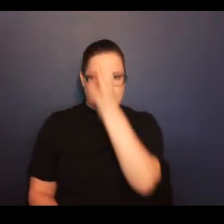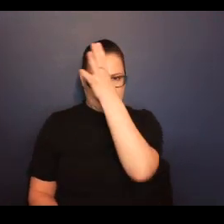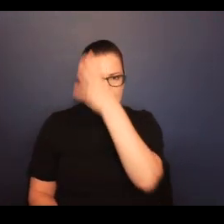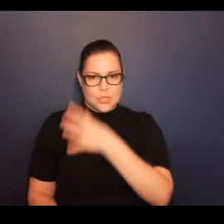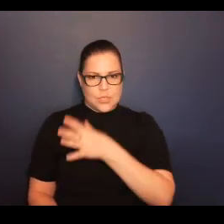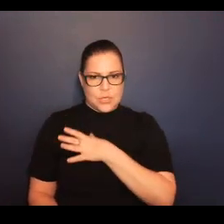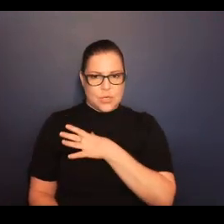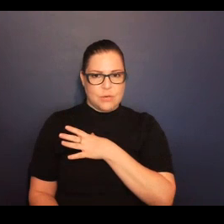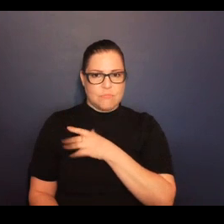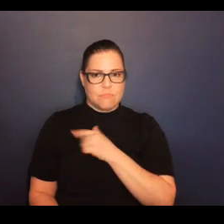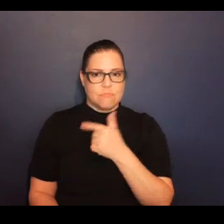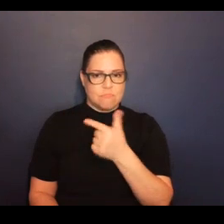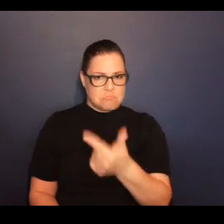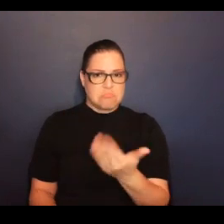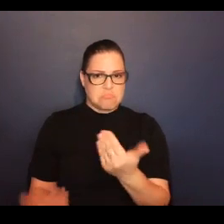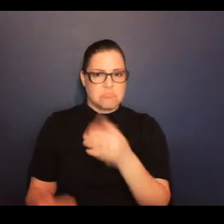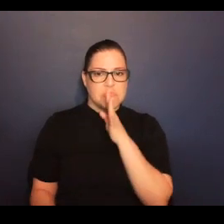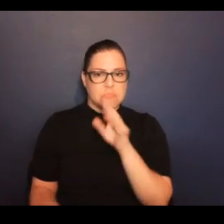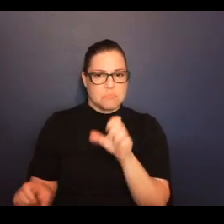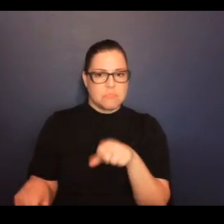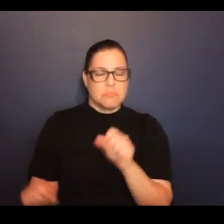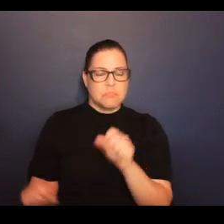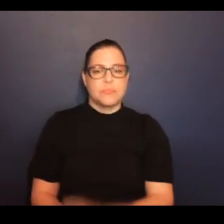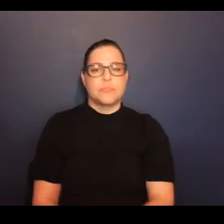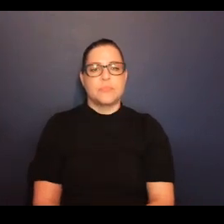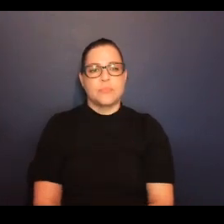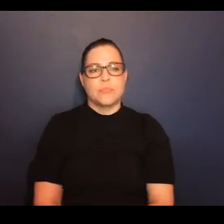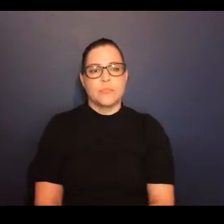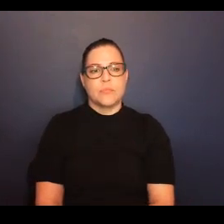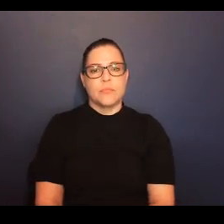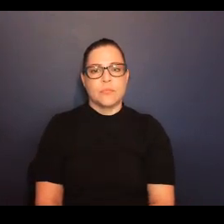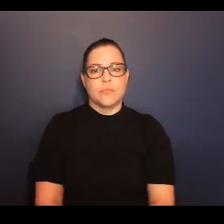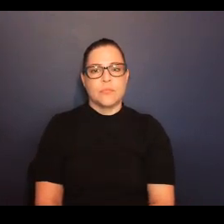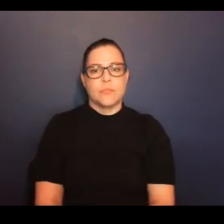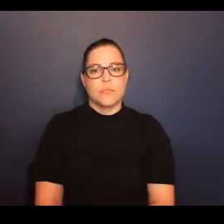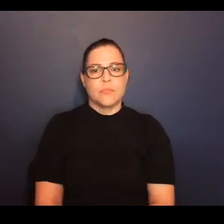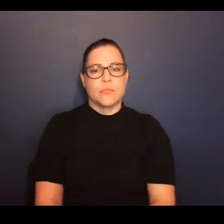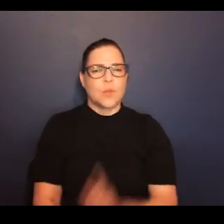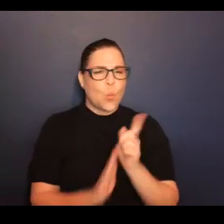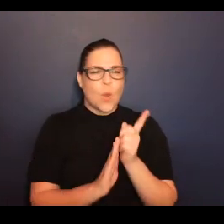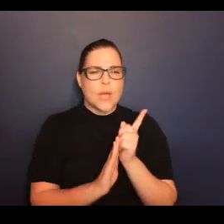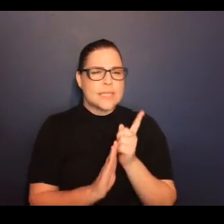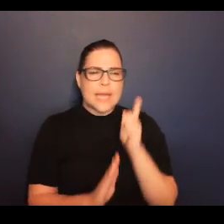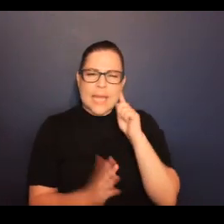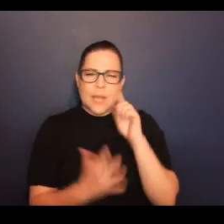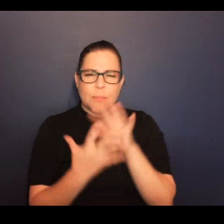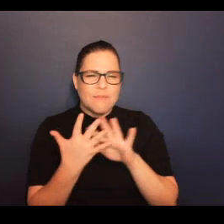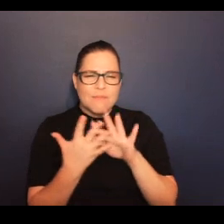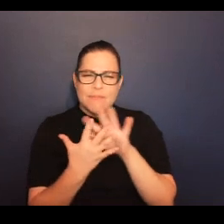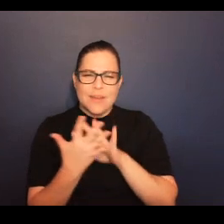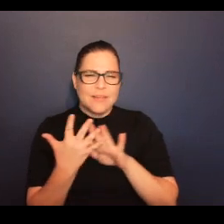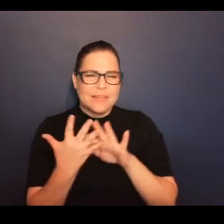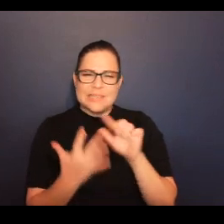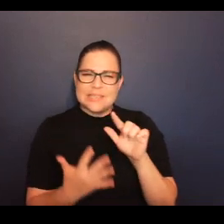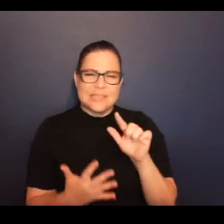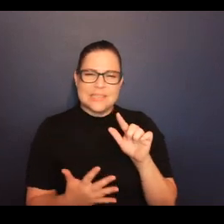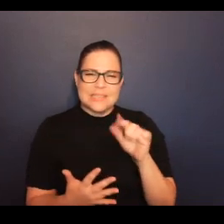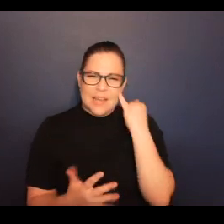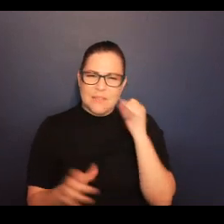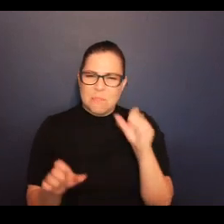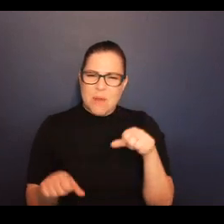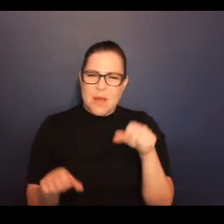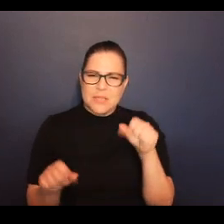And right. Mr. Carlton, you are unmuted. Good afternoon. It's actually Christopher Hamilton. One second. I hear you, but very faint. If you could